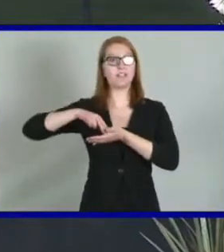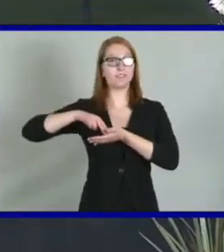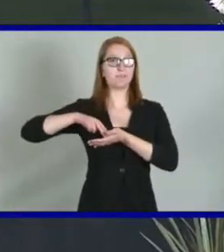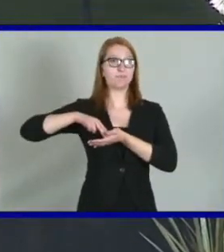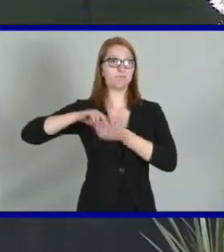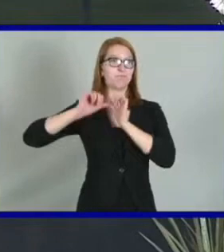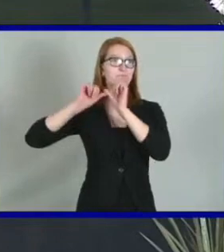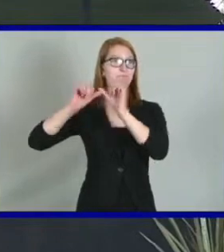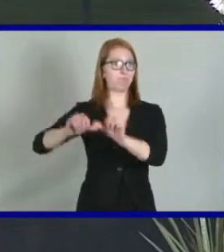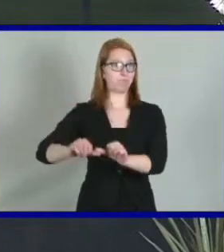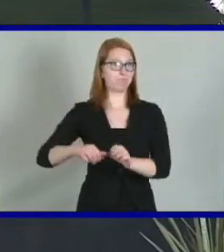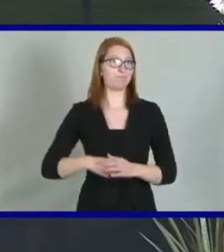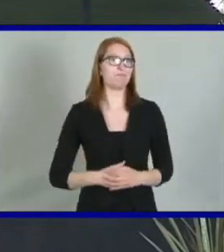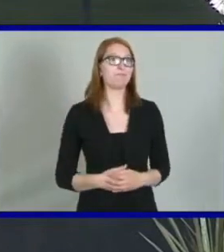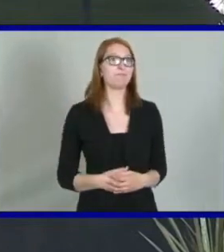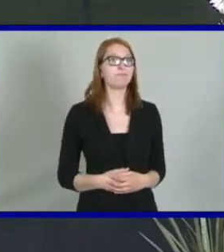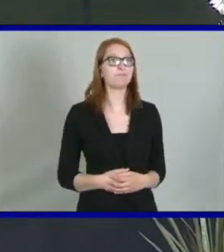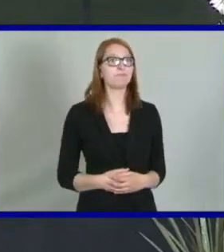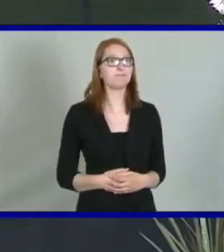made.